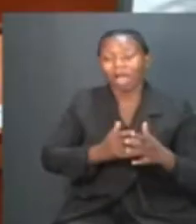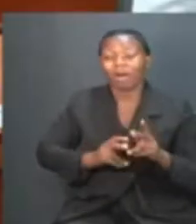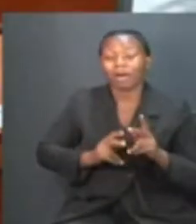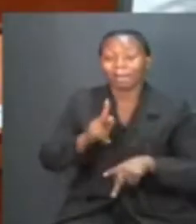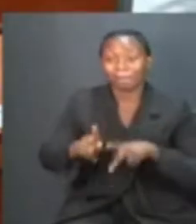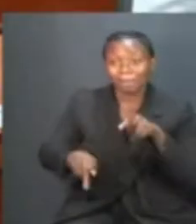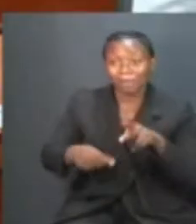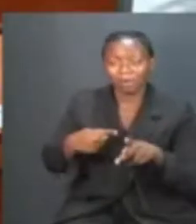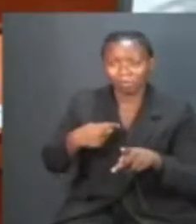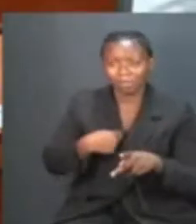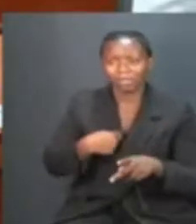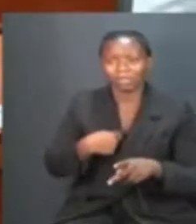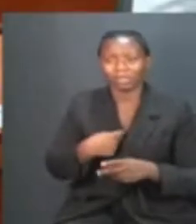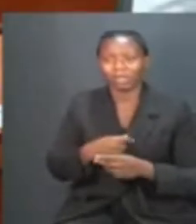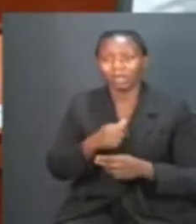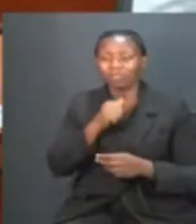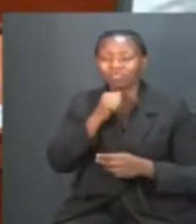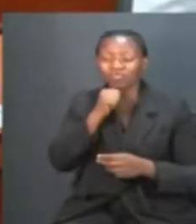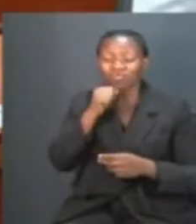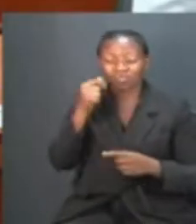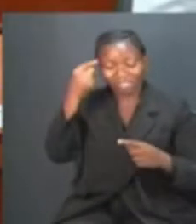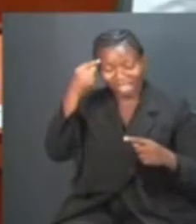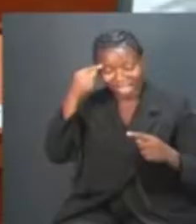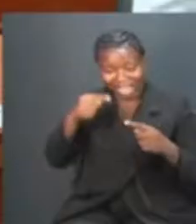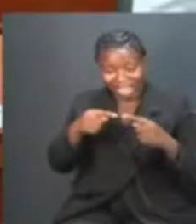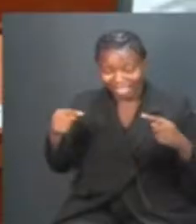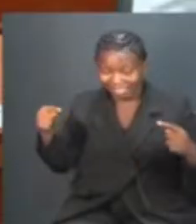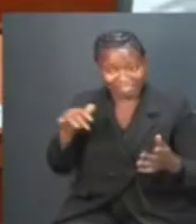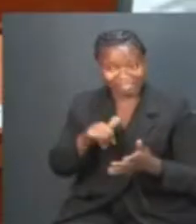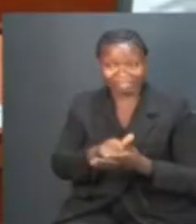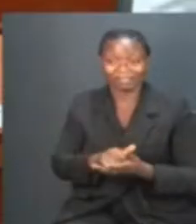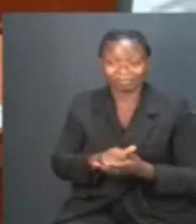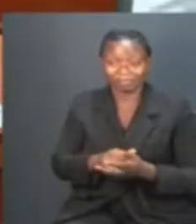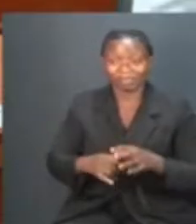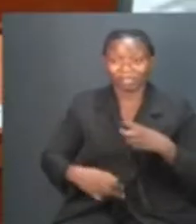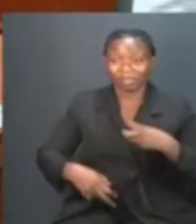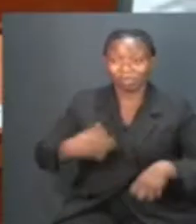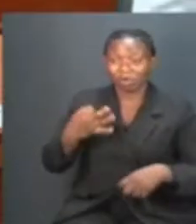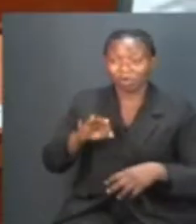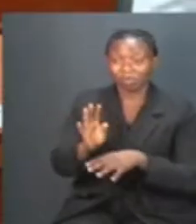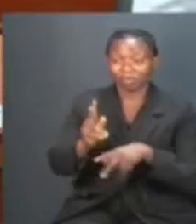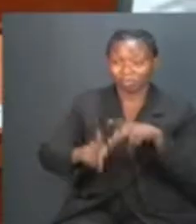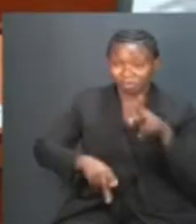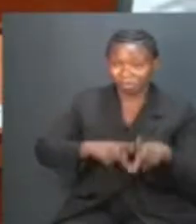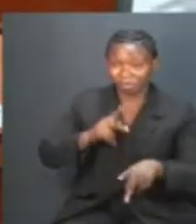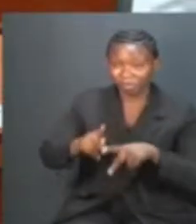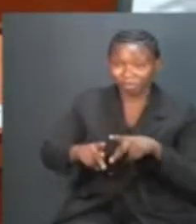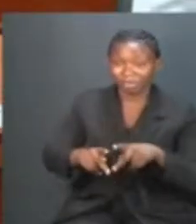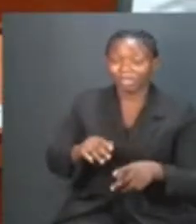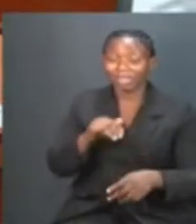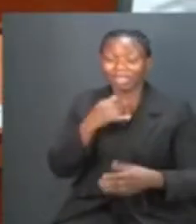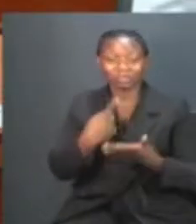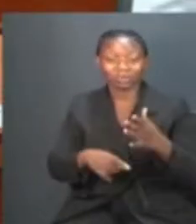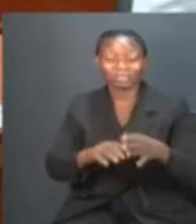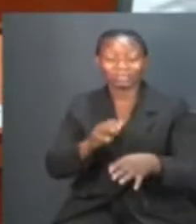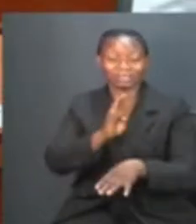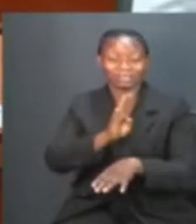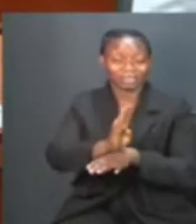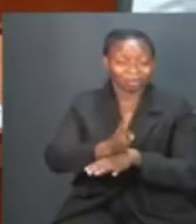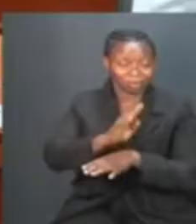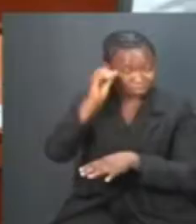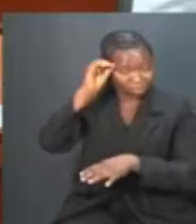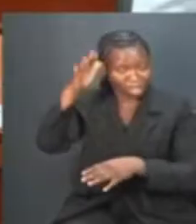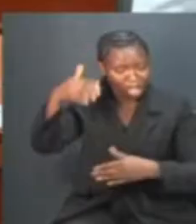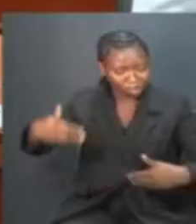So I do not entirely agree that the problem of our people is entrepreneurship. There